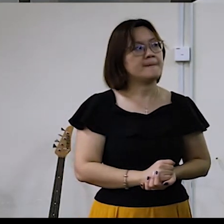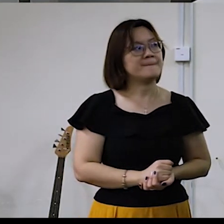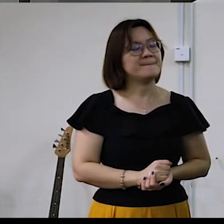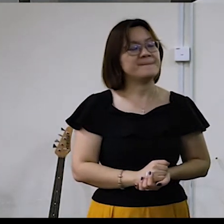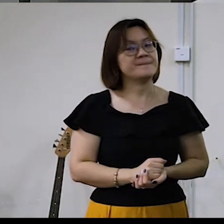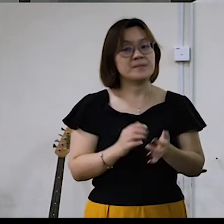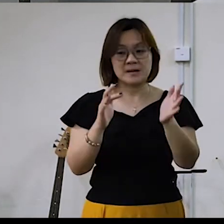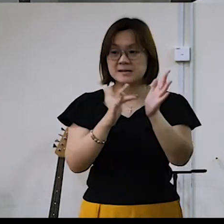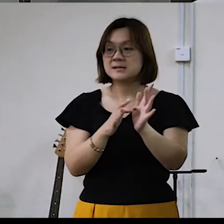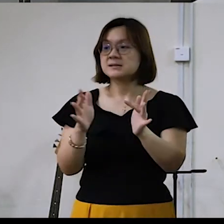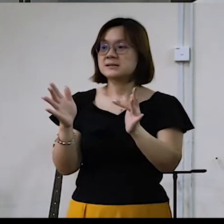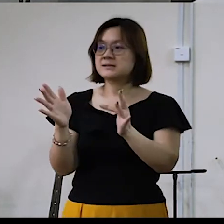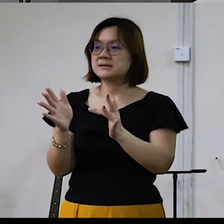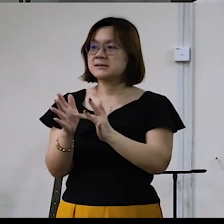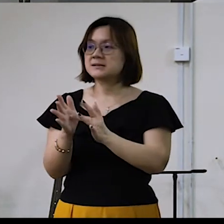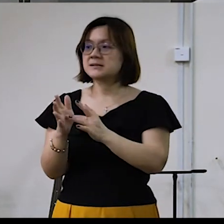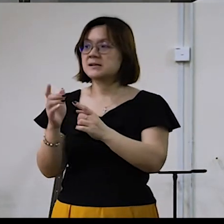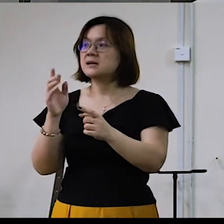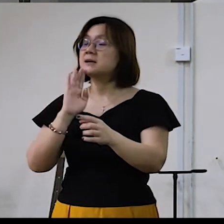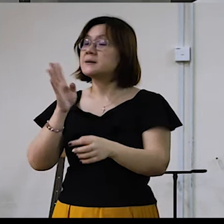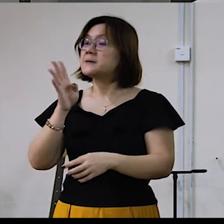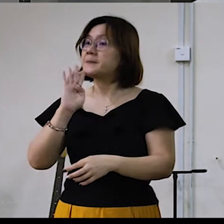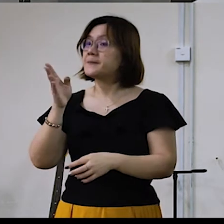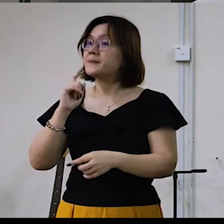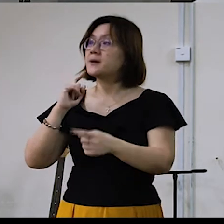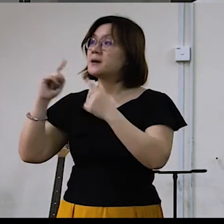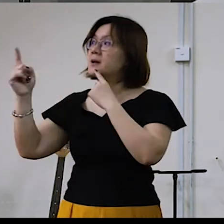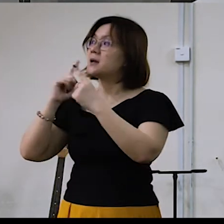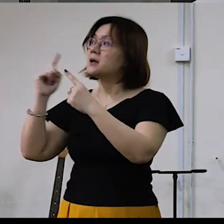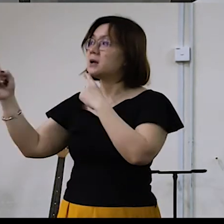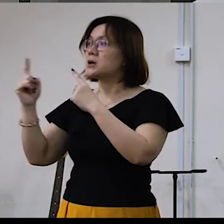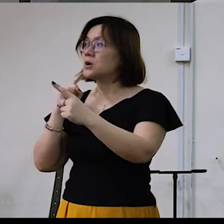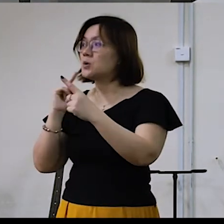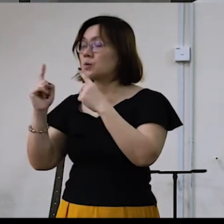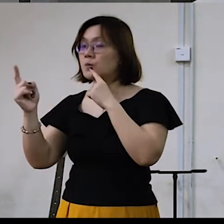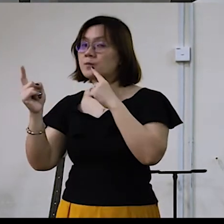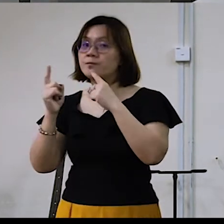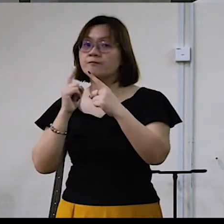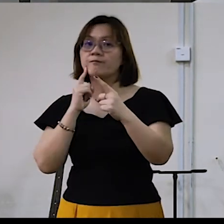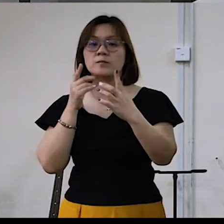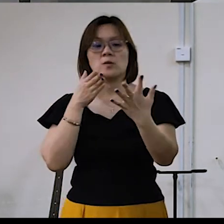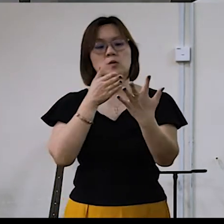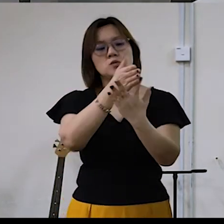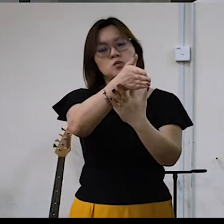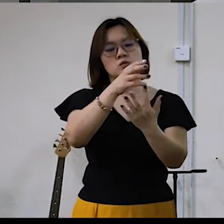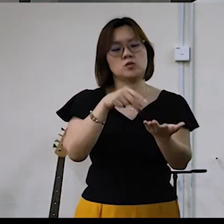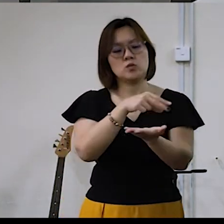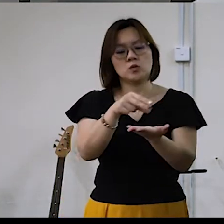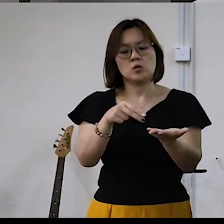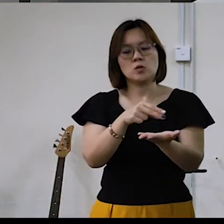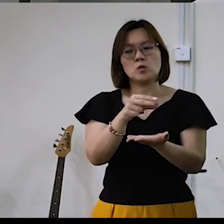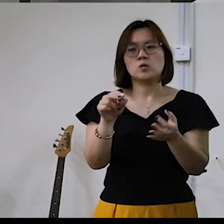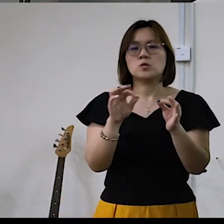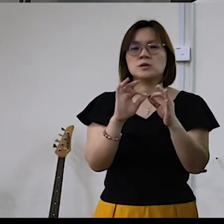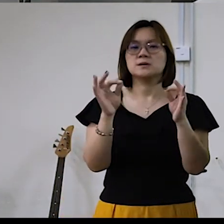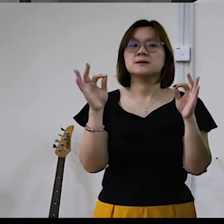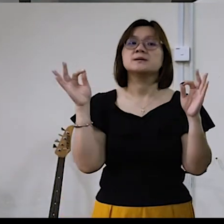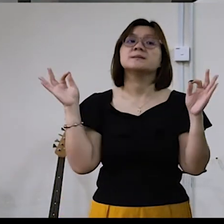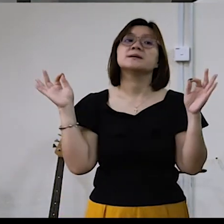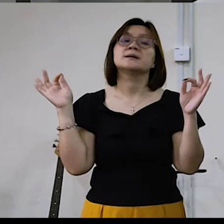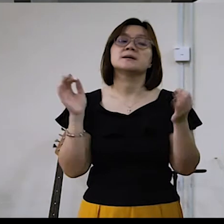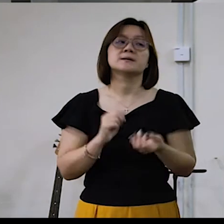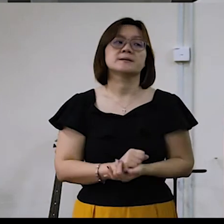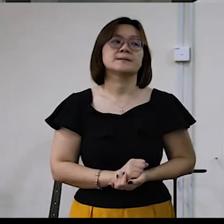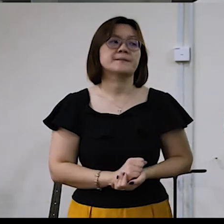is speaking to us. When you turn to the Bible, remember to allow the Holy Spirit to interpret for you. Don't just turn